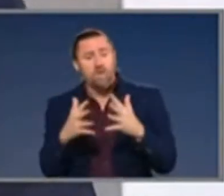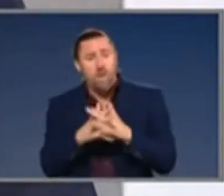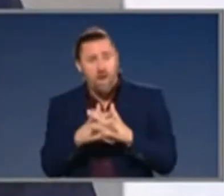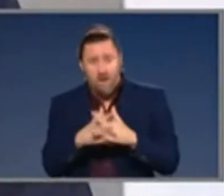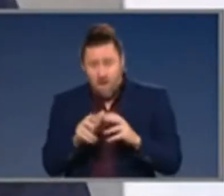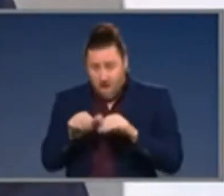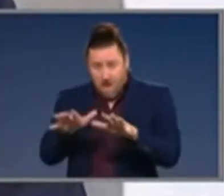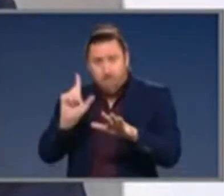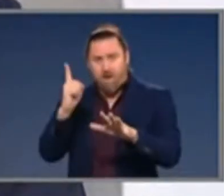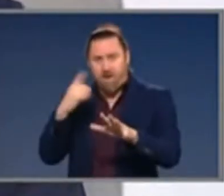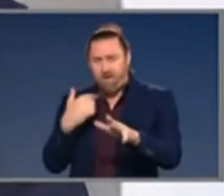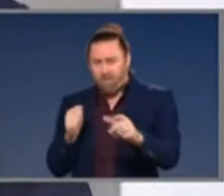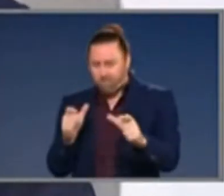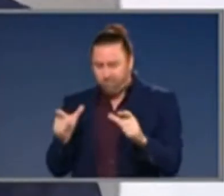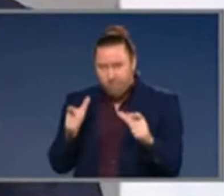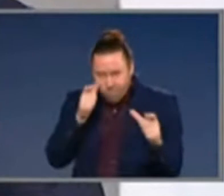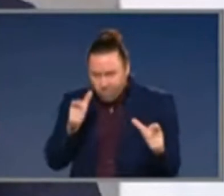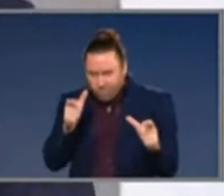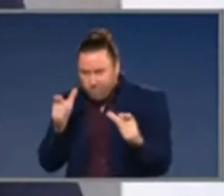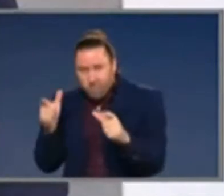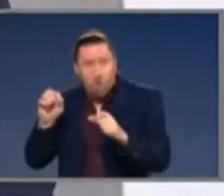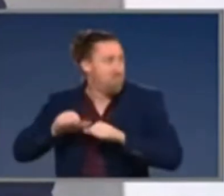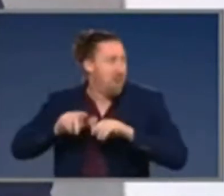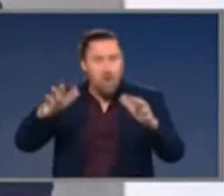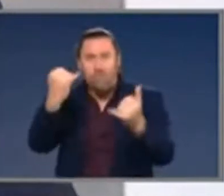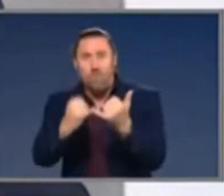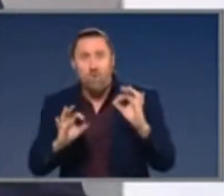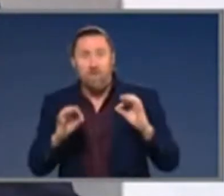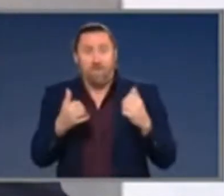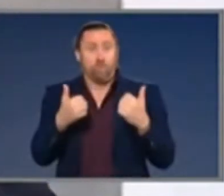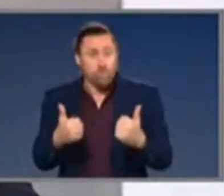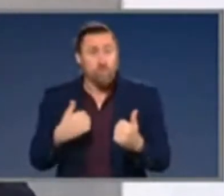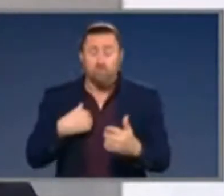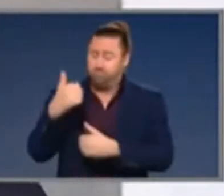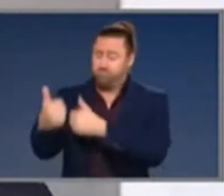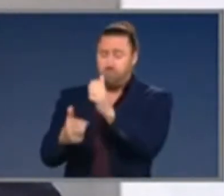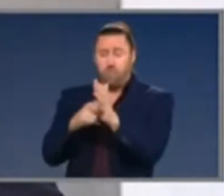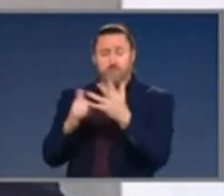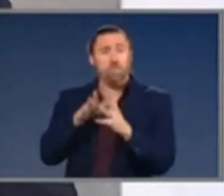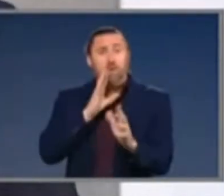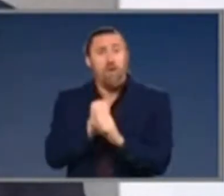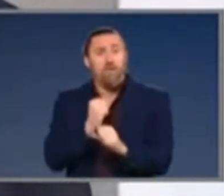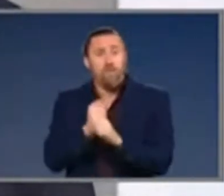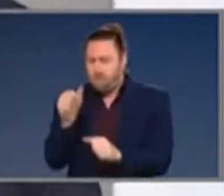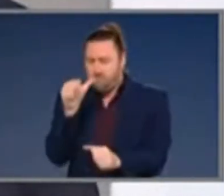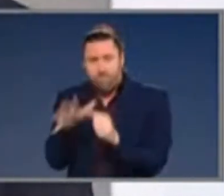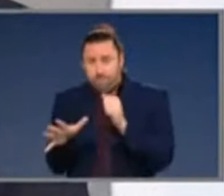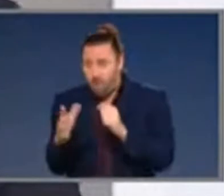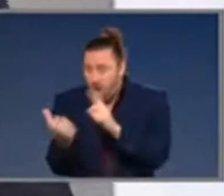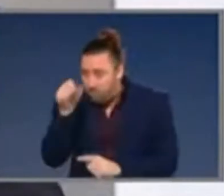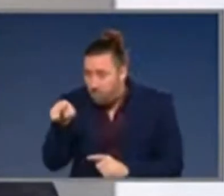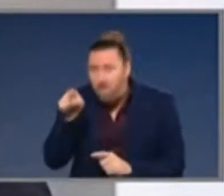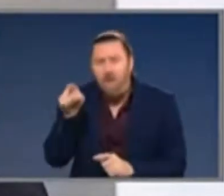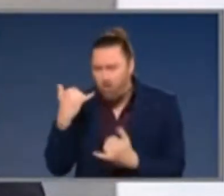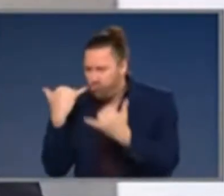being contained. That has now been the case for many days. And again, I commend the New South Wales government and the excellent tracing work they've been doing